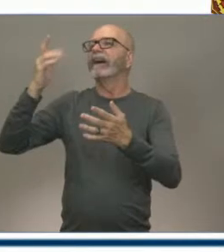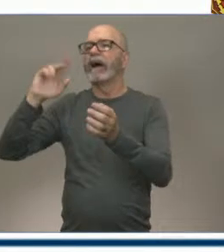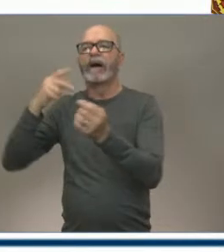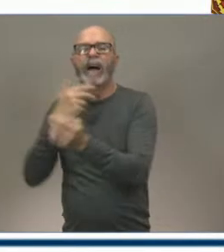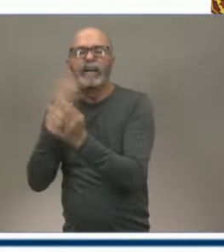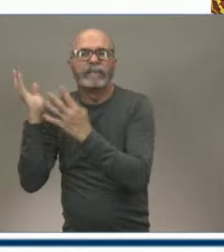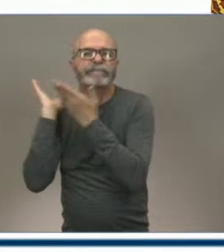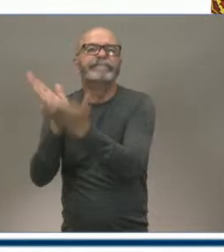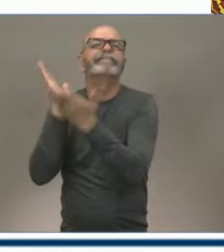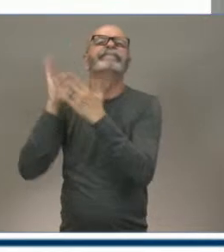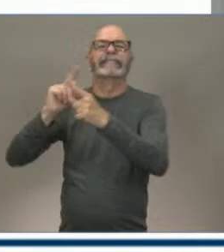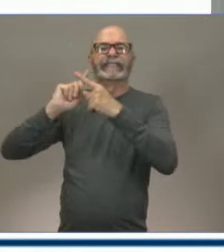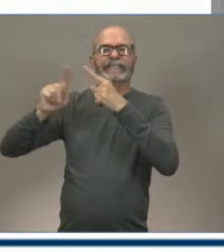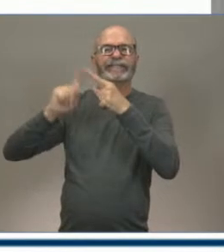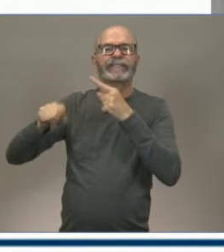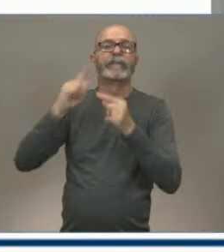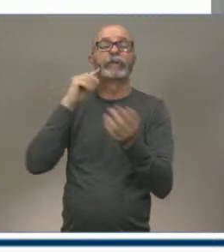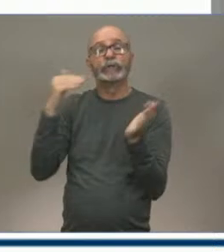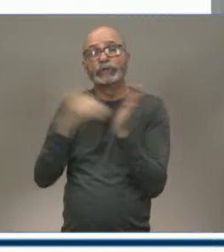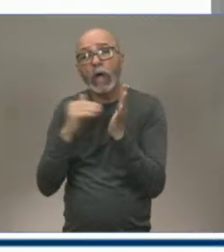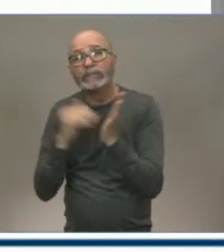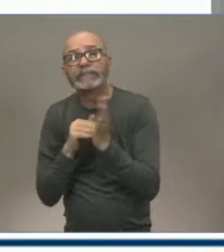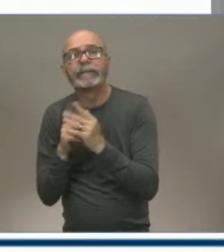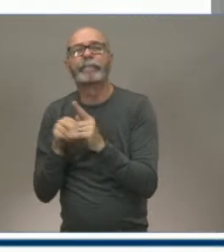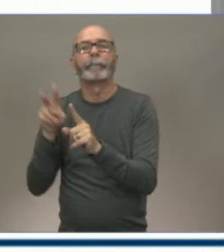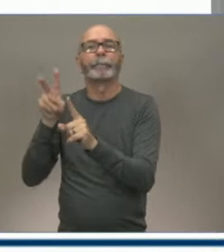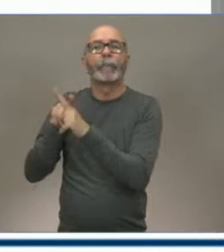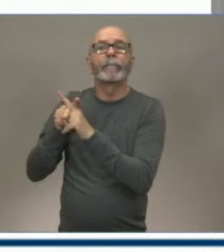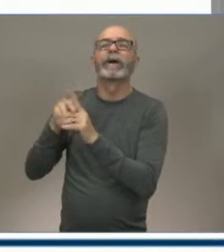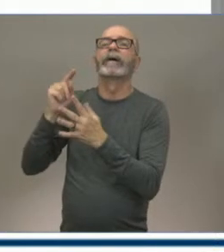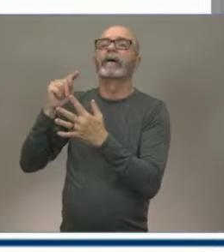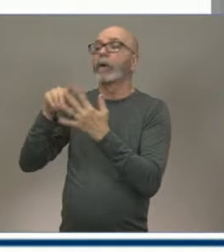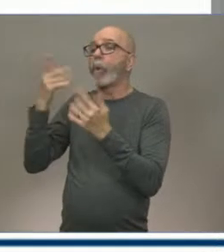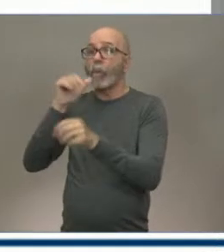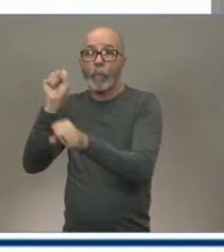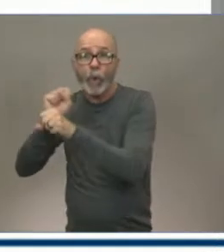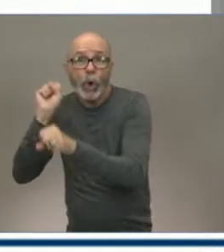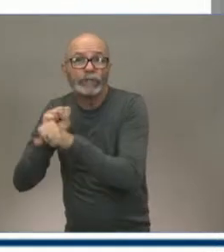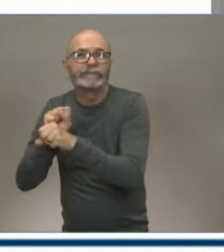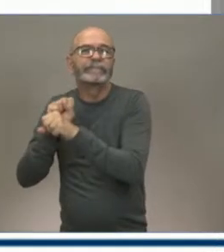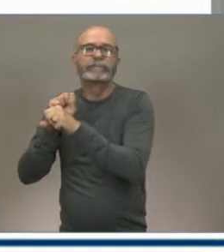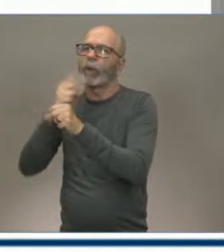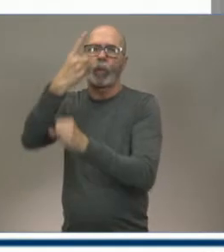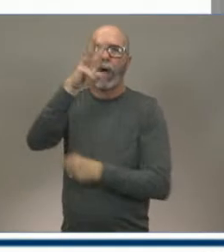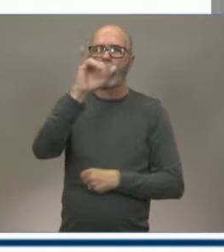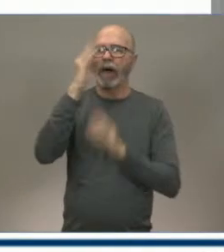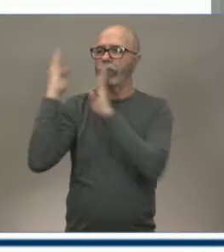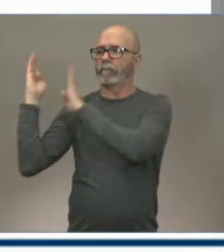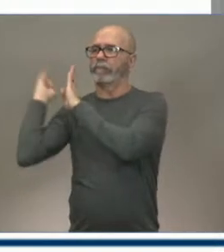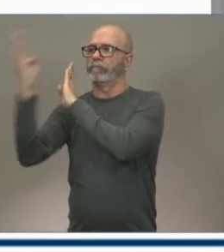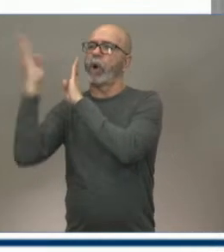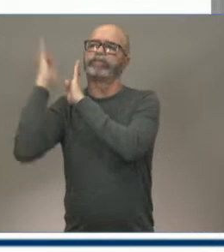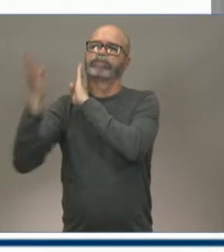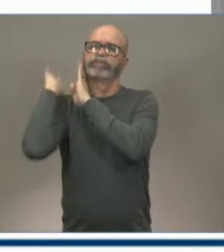one lane, and then those that will be required to stop. Everyone will be required to do the